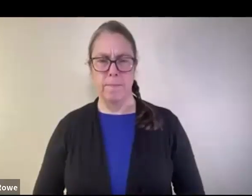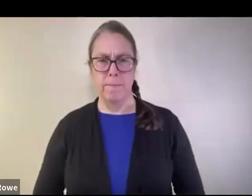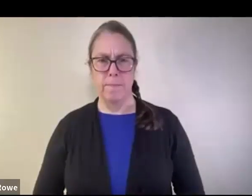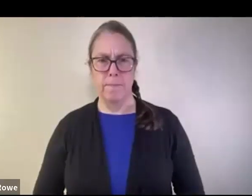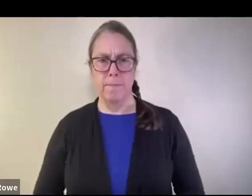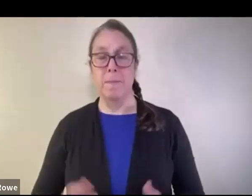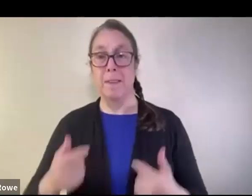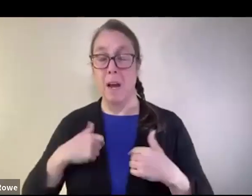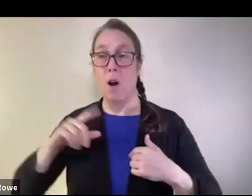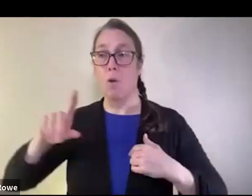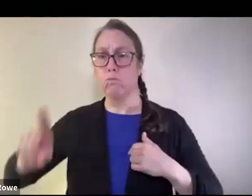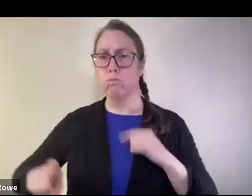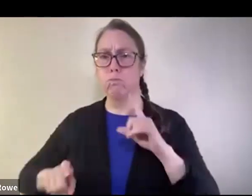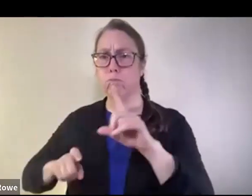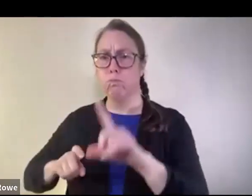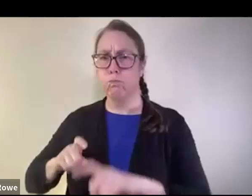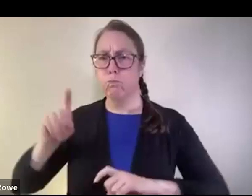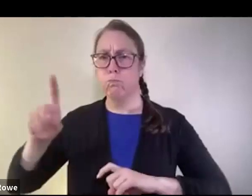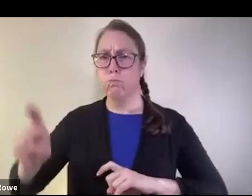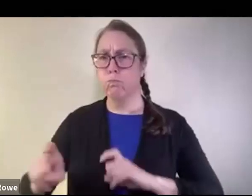asked a lot of questions for